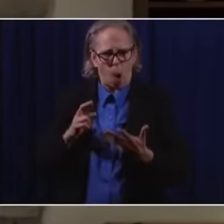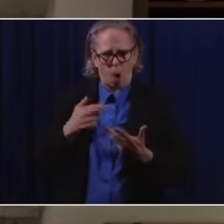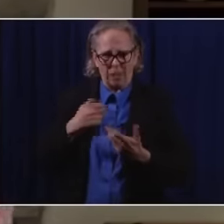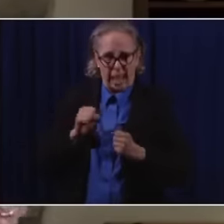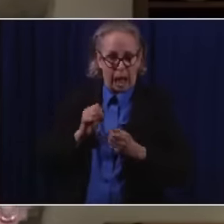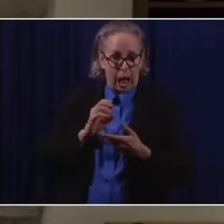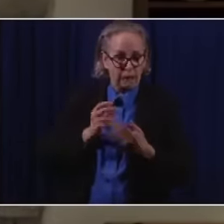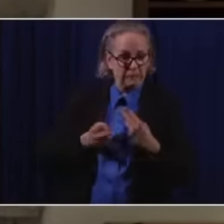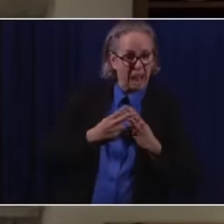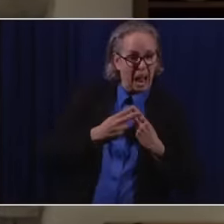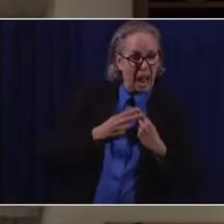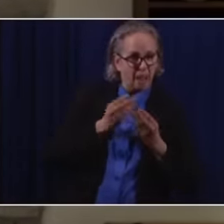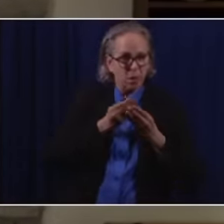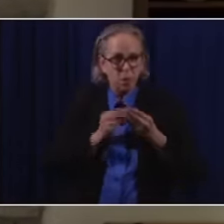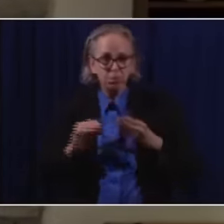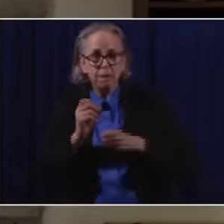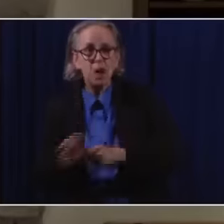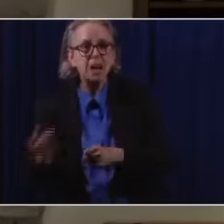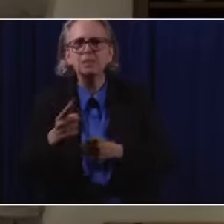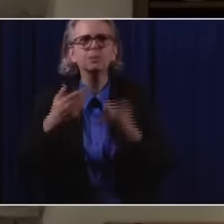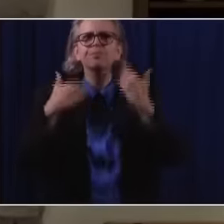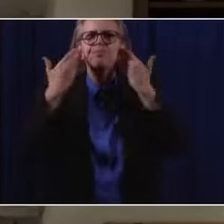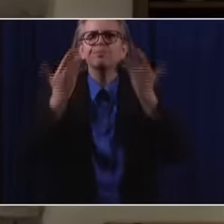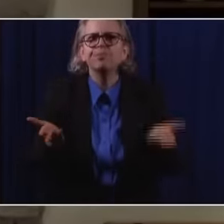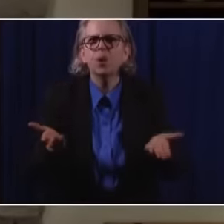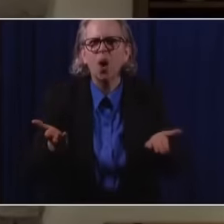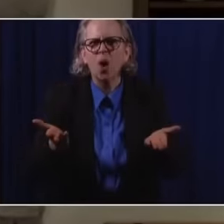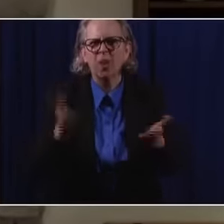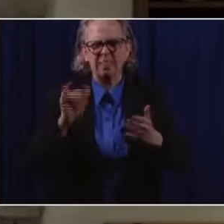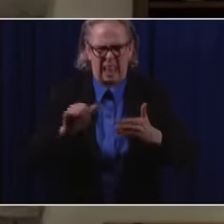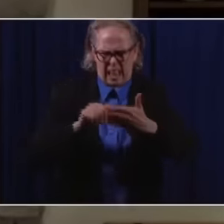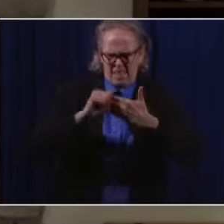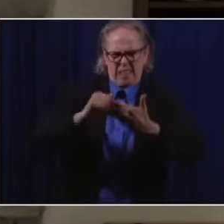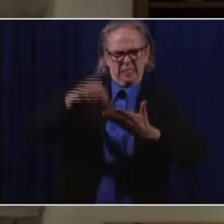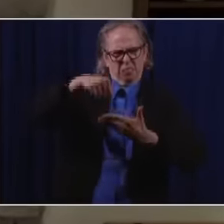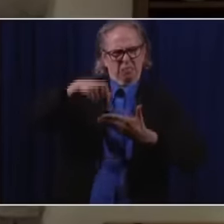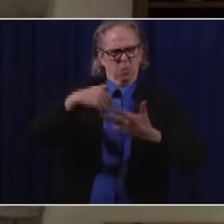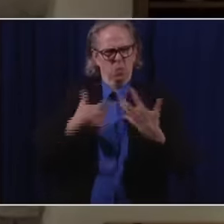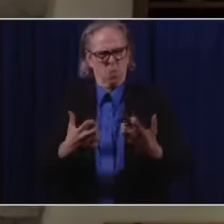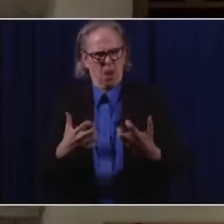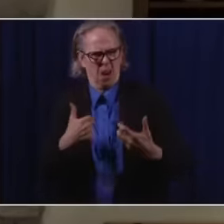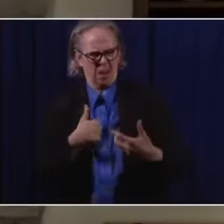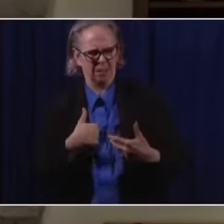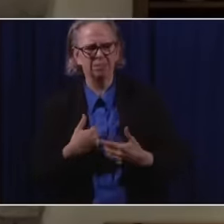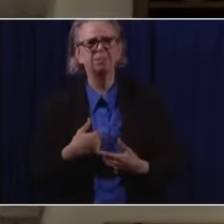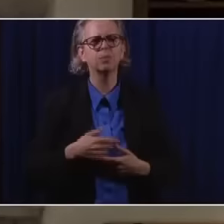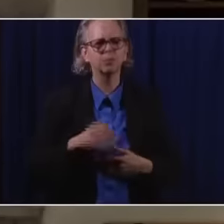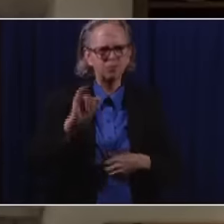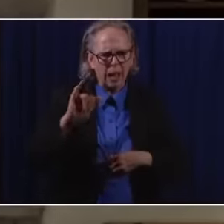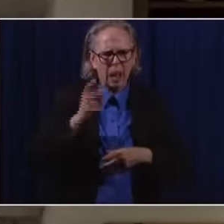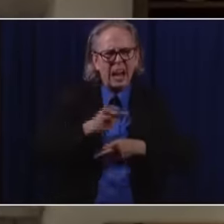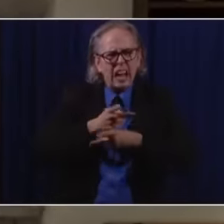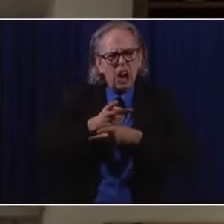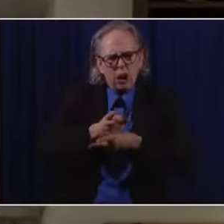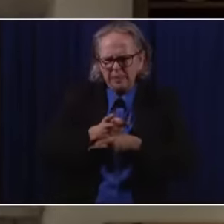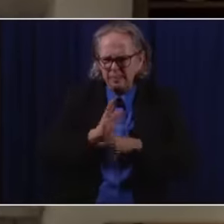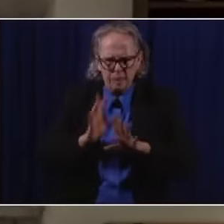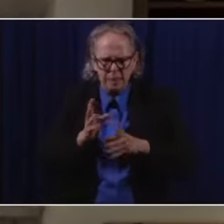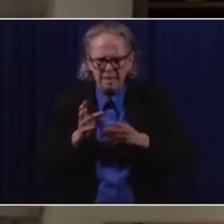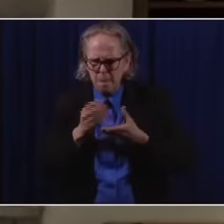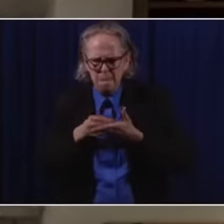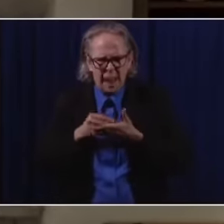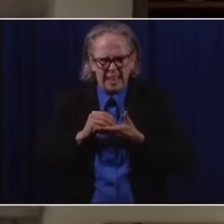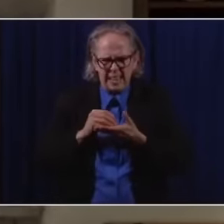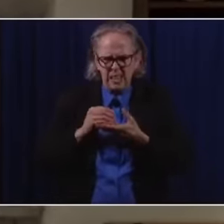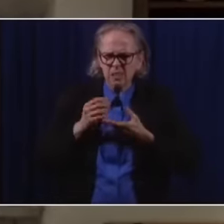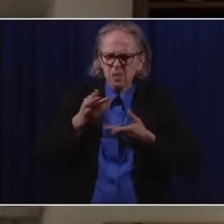we don't really know what's coming. So what we did was we tried to be conservative throughout this. What we hope to be able to do is hold